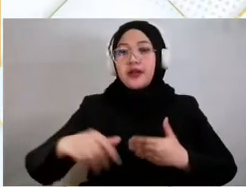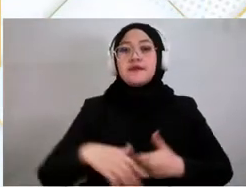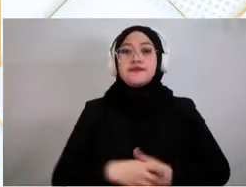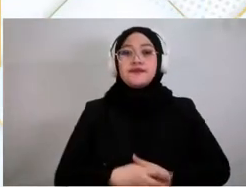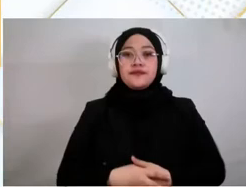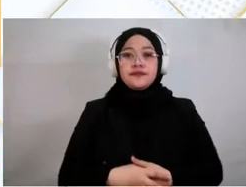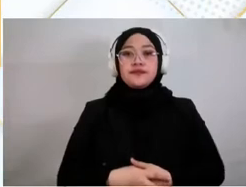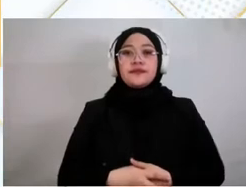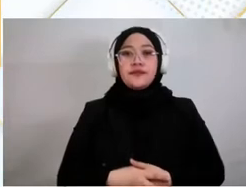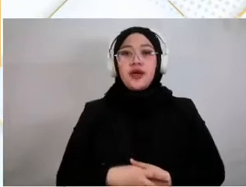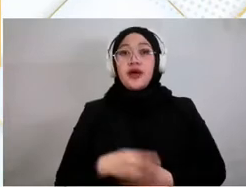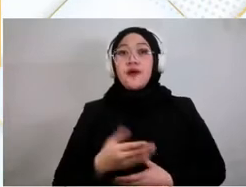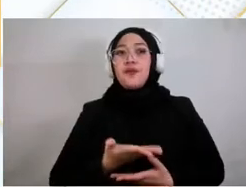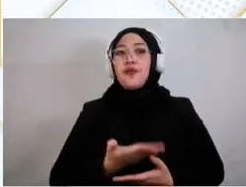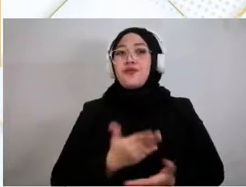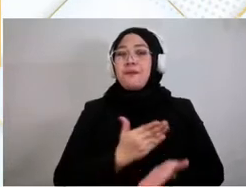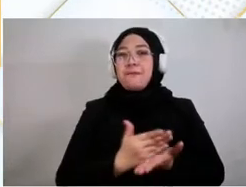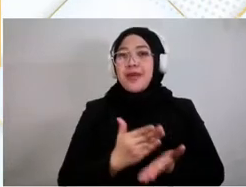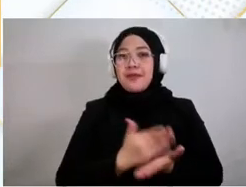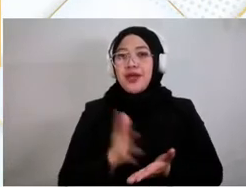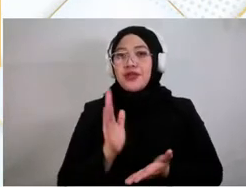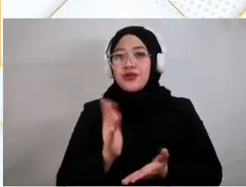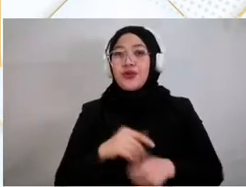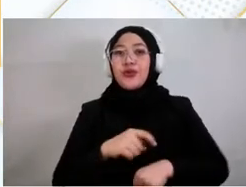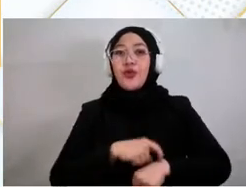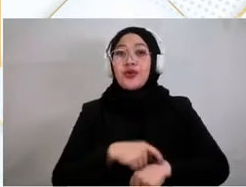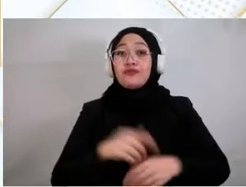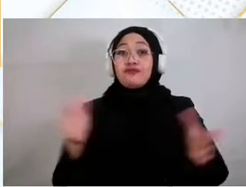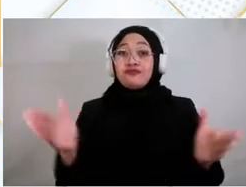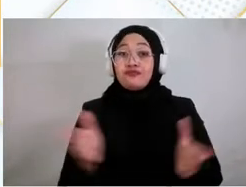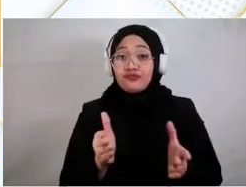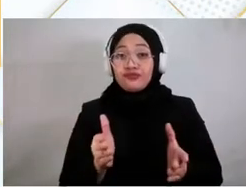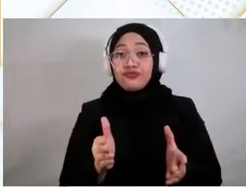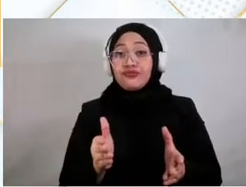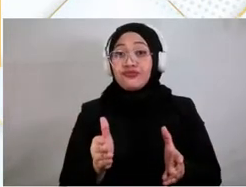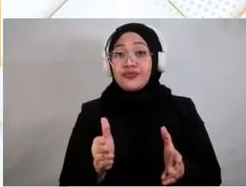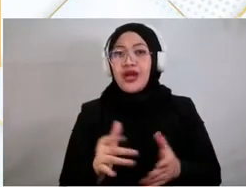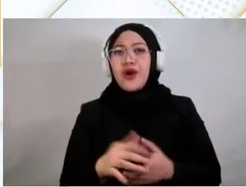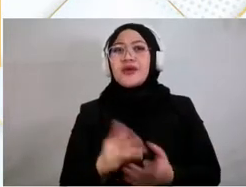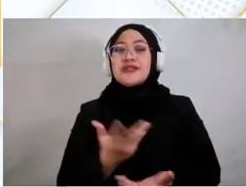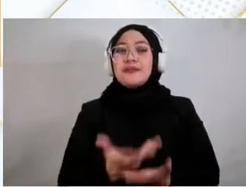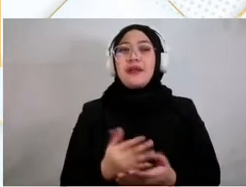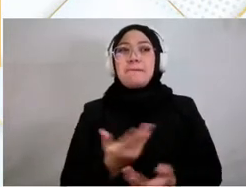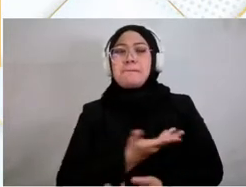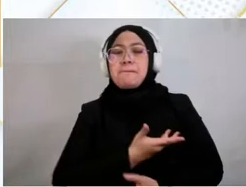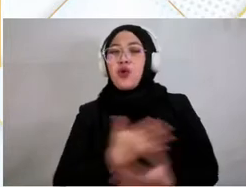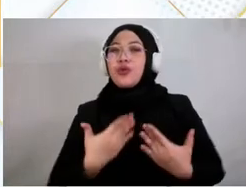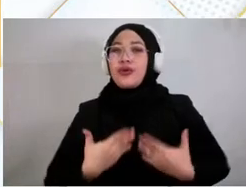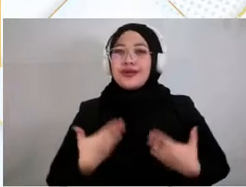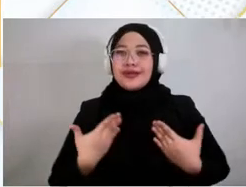that I would like to share with you. Due to time constraint, and I will be very open and happy to